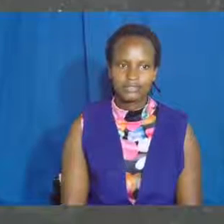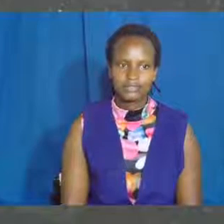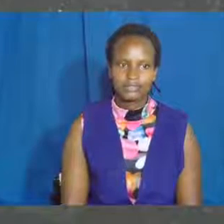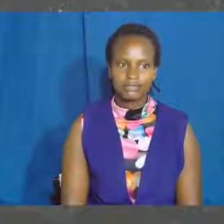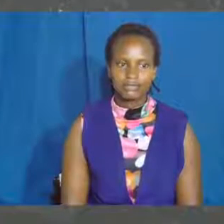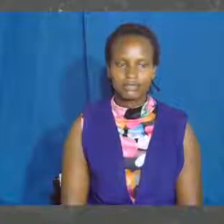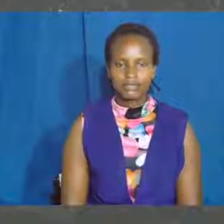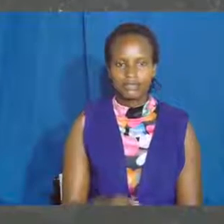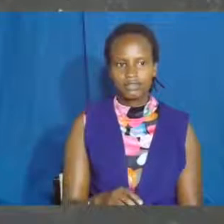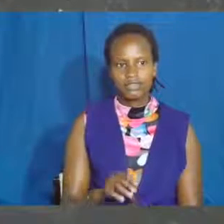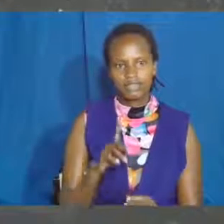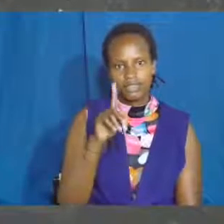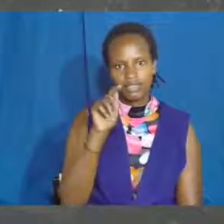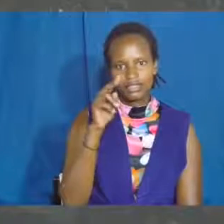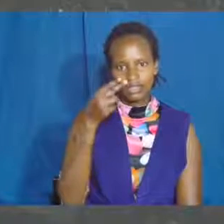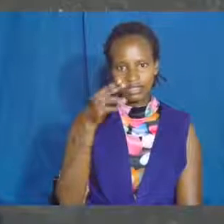the